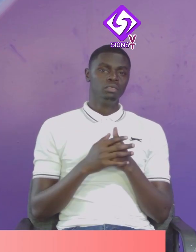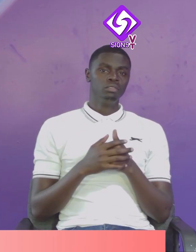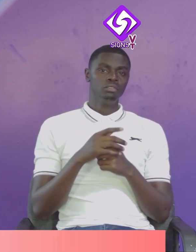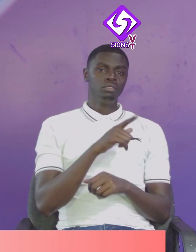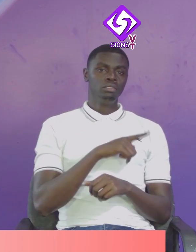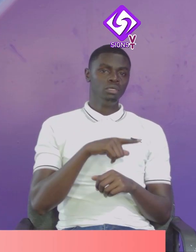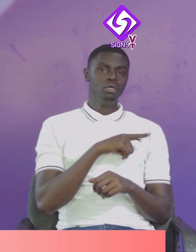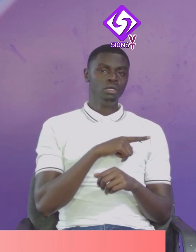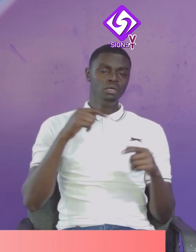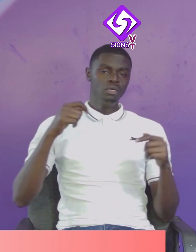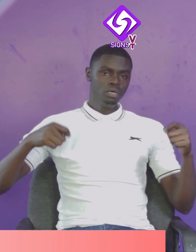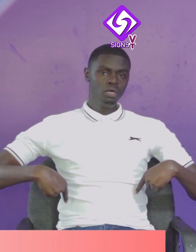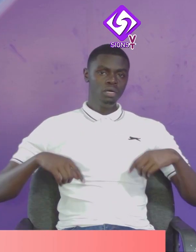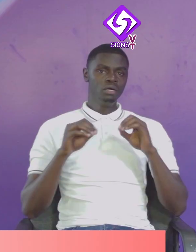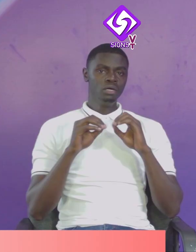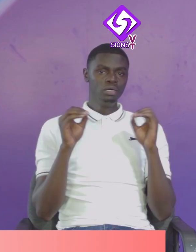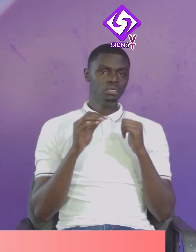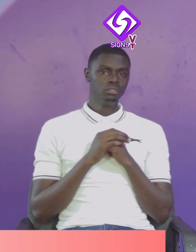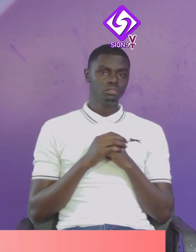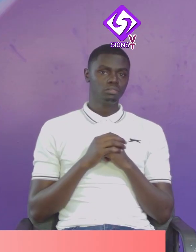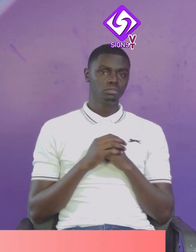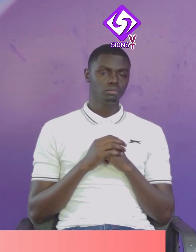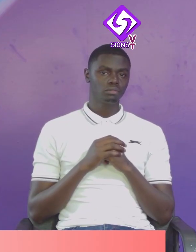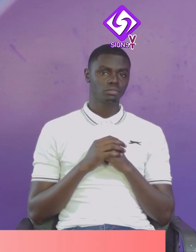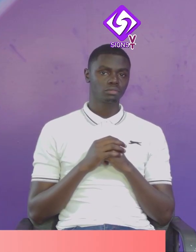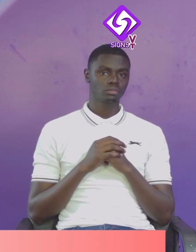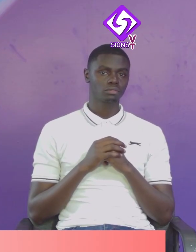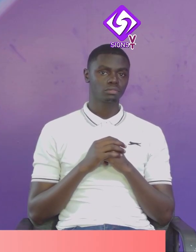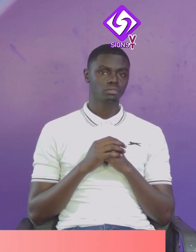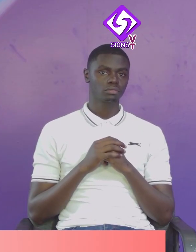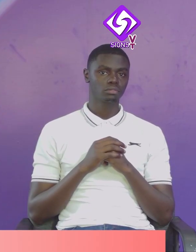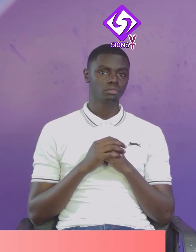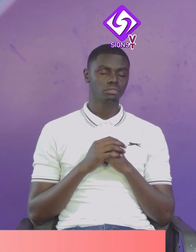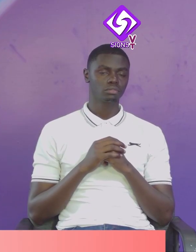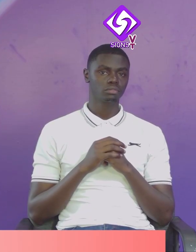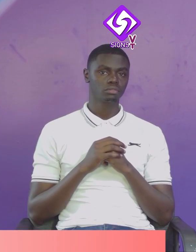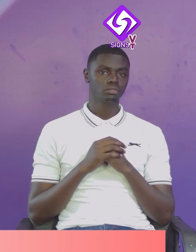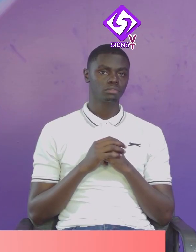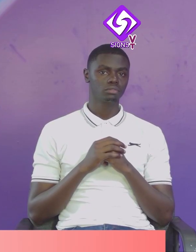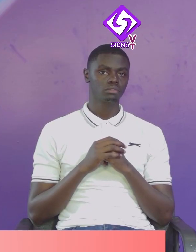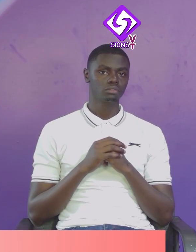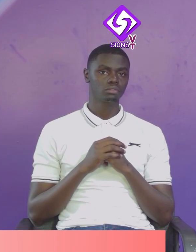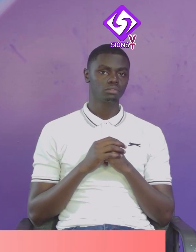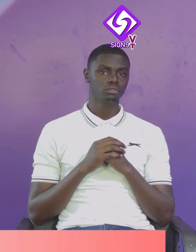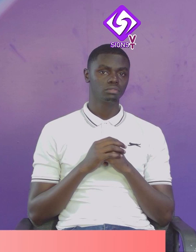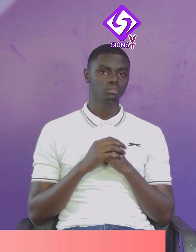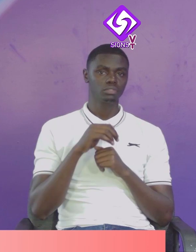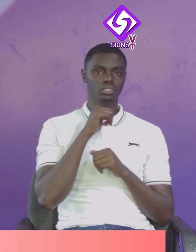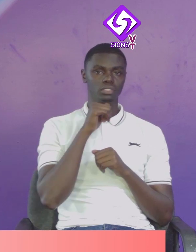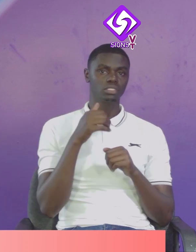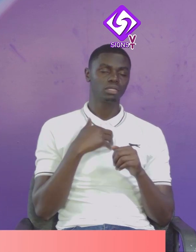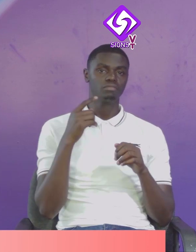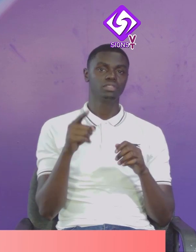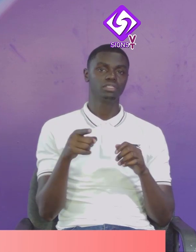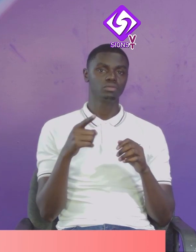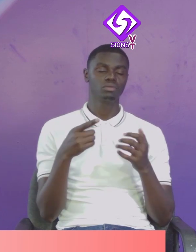They didn't concede from one of them, or they didn't have something to say that this was a threat